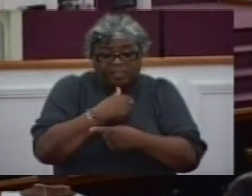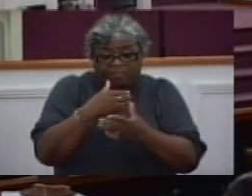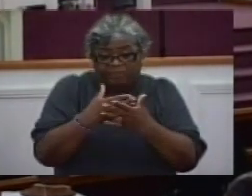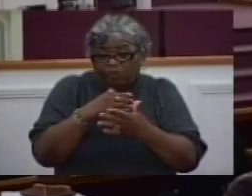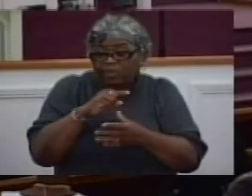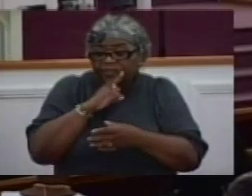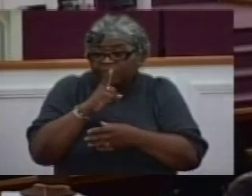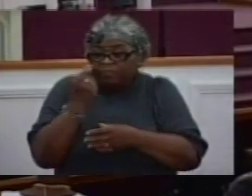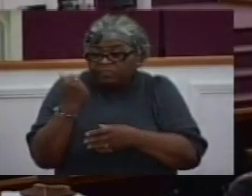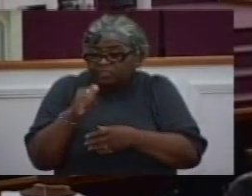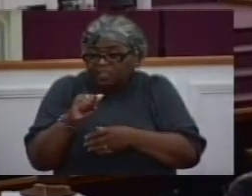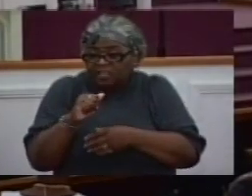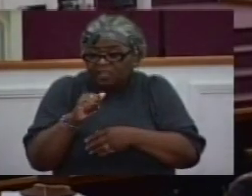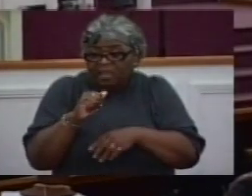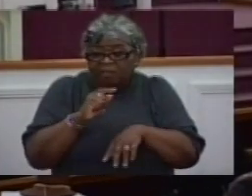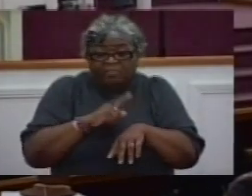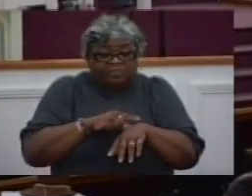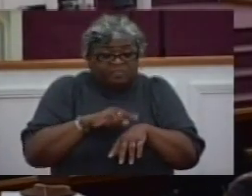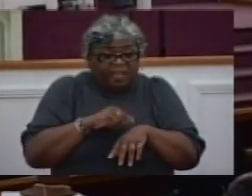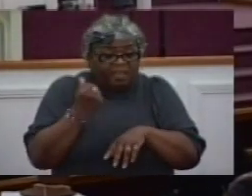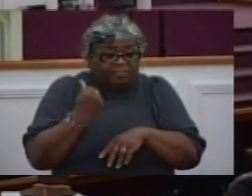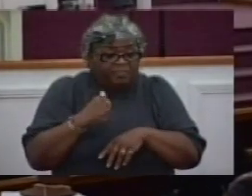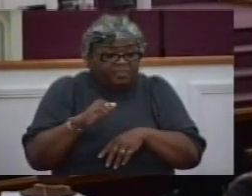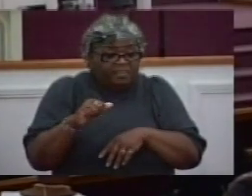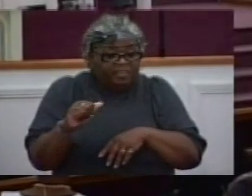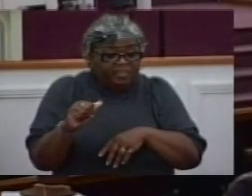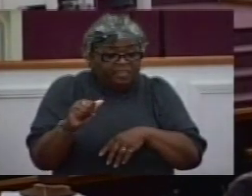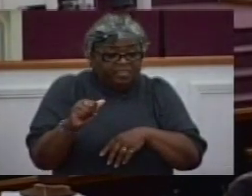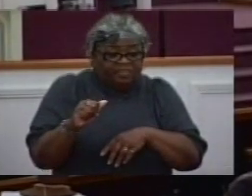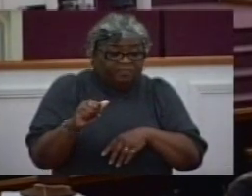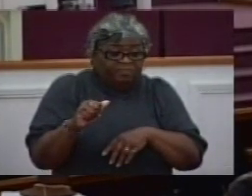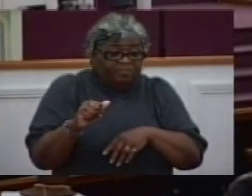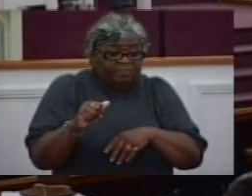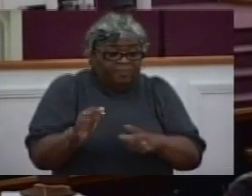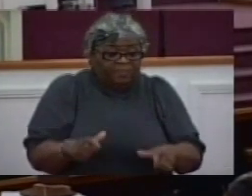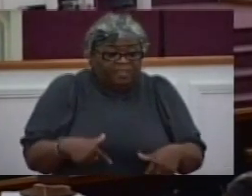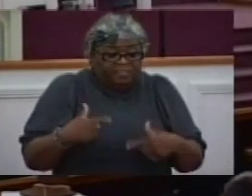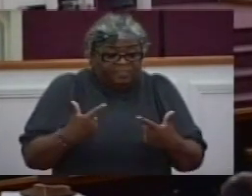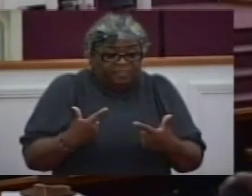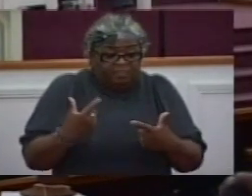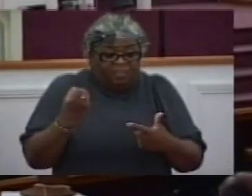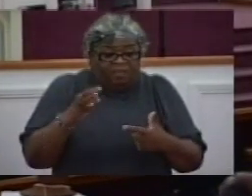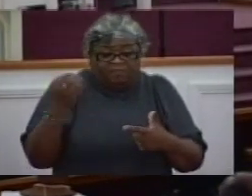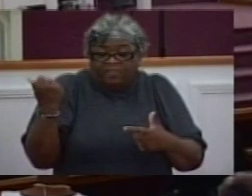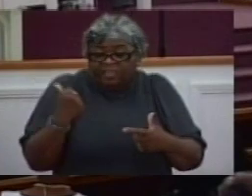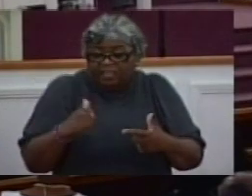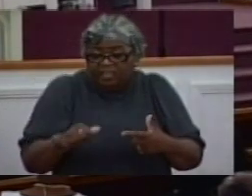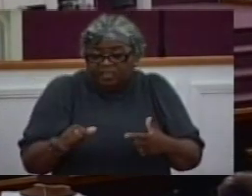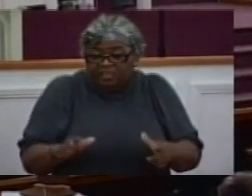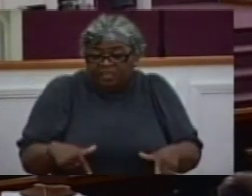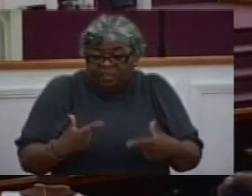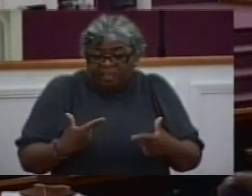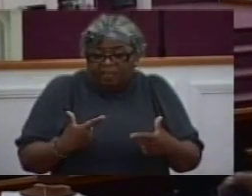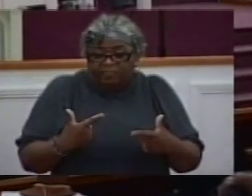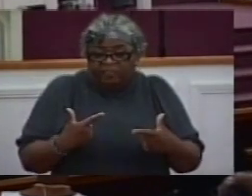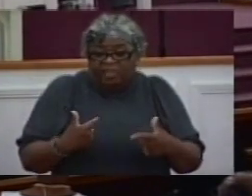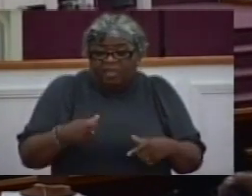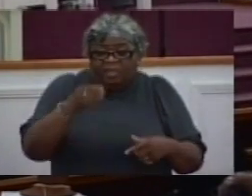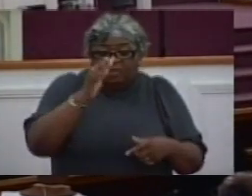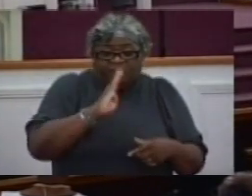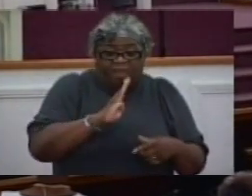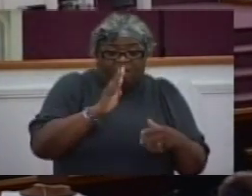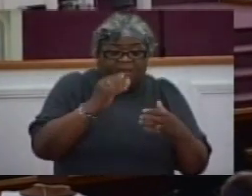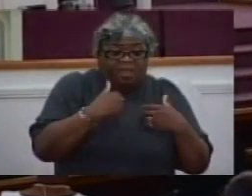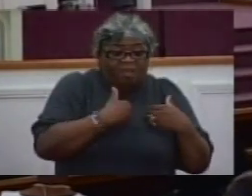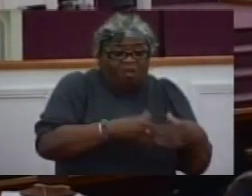before there was any time, before there was any existence of any life, God